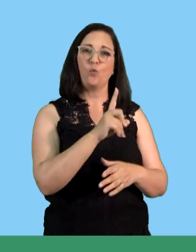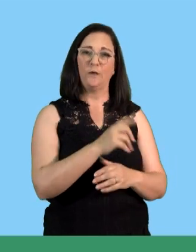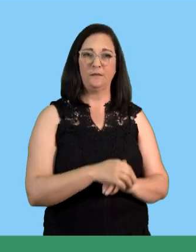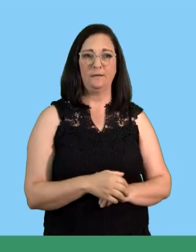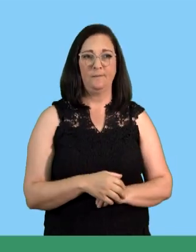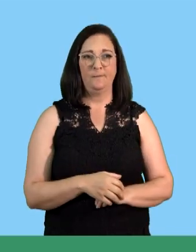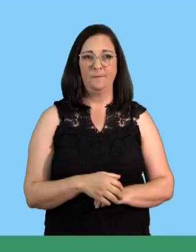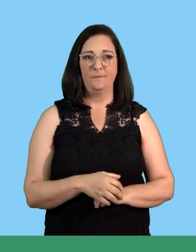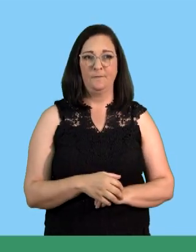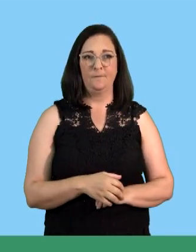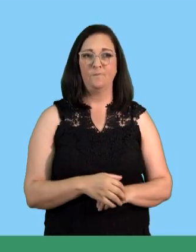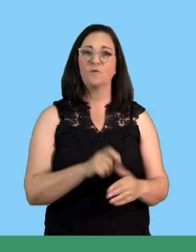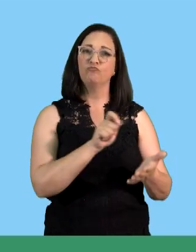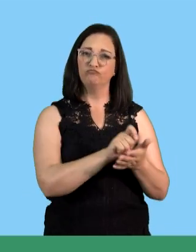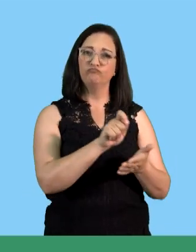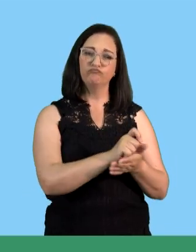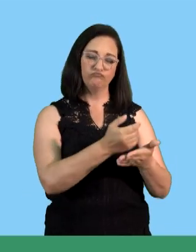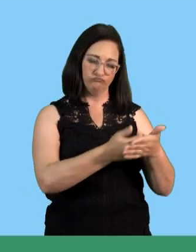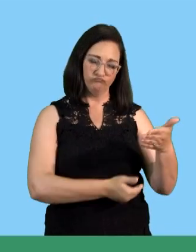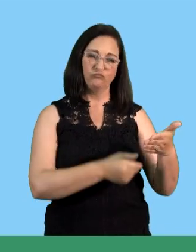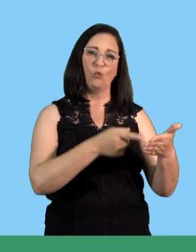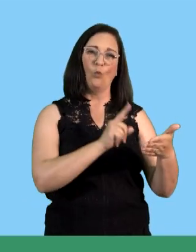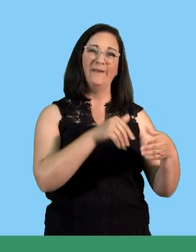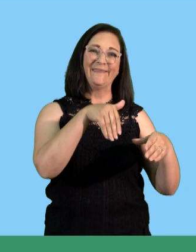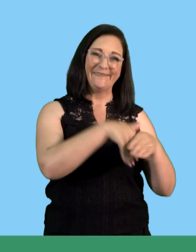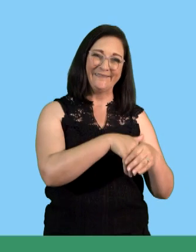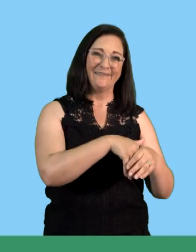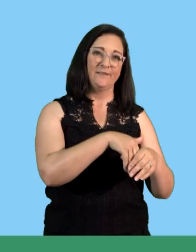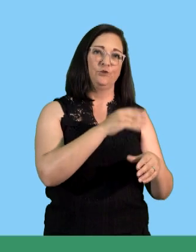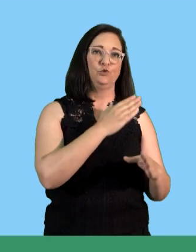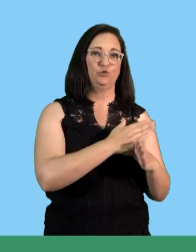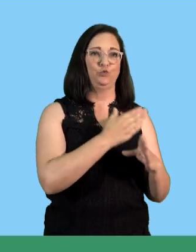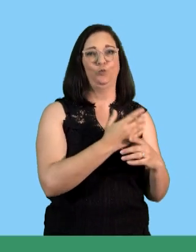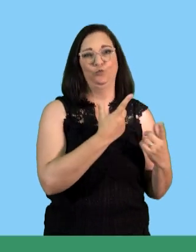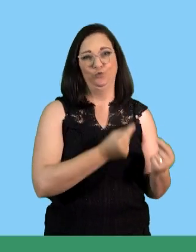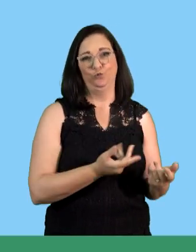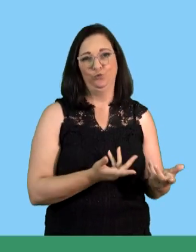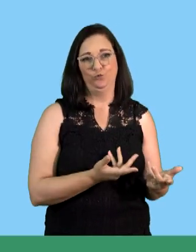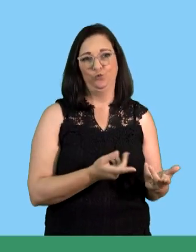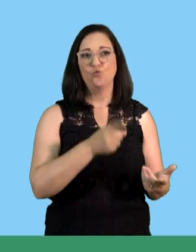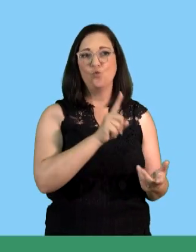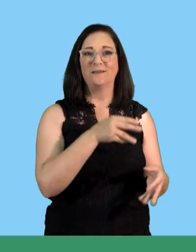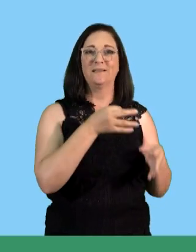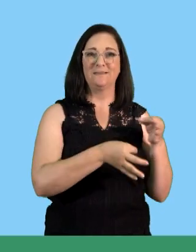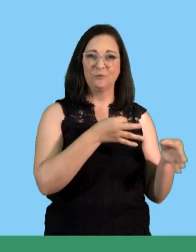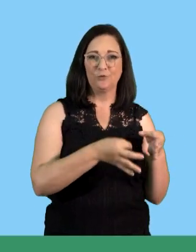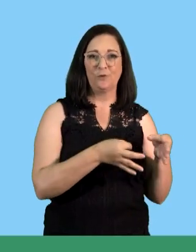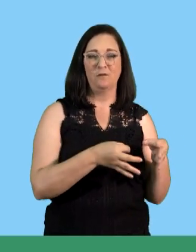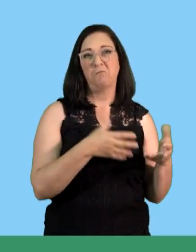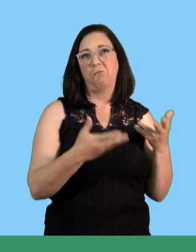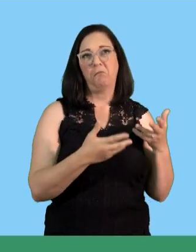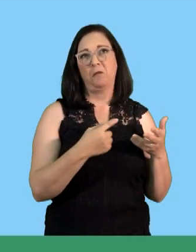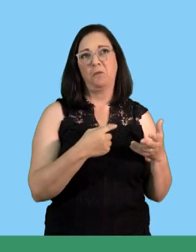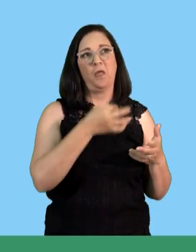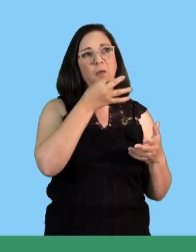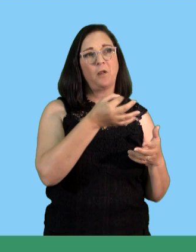job? Written description of the job and its requirements. You are applying for a job to be a what? A teacher.